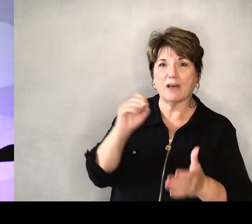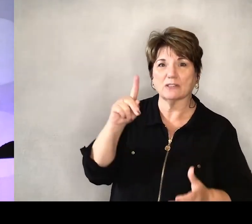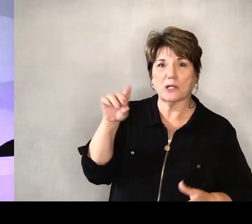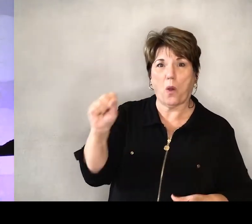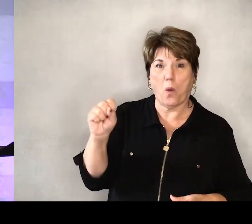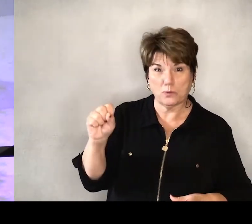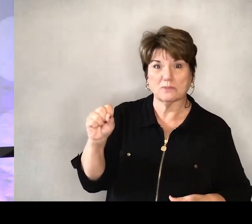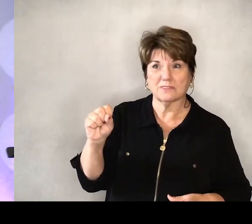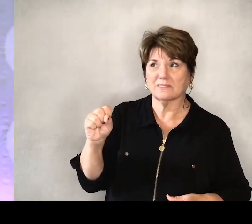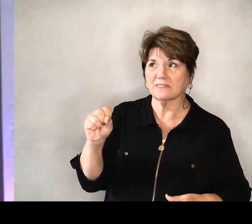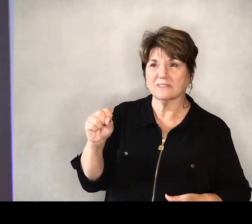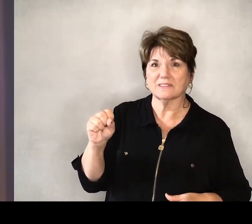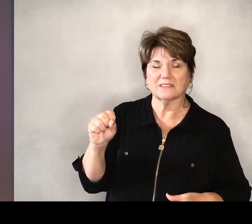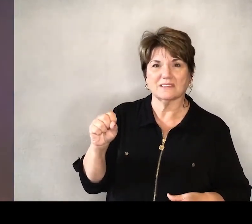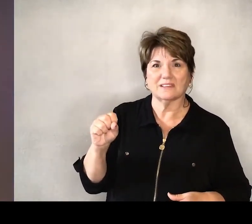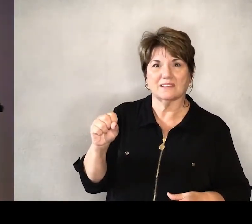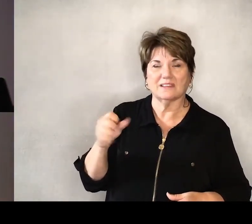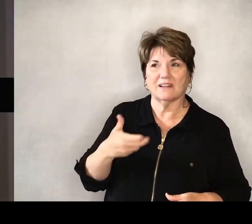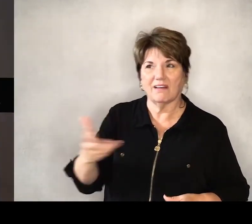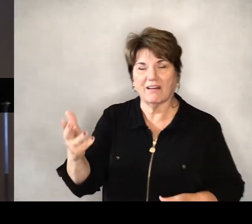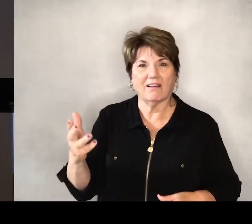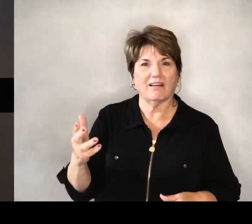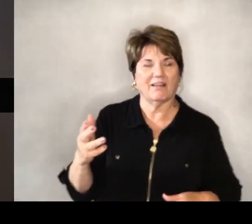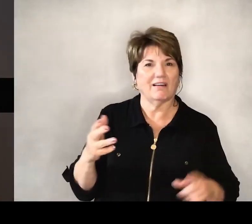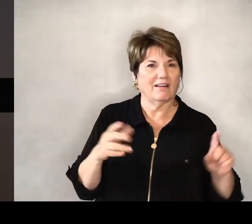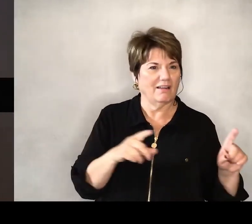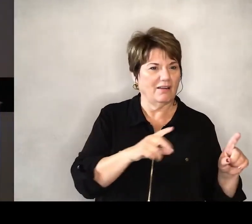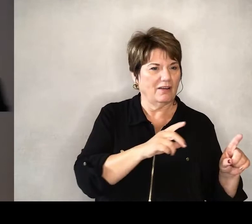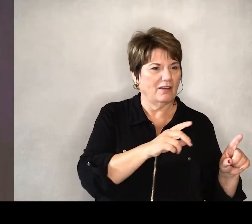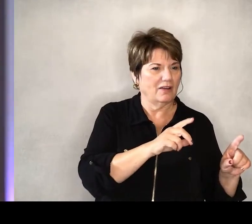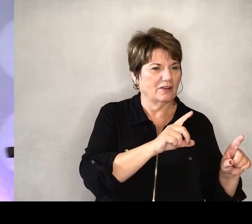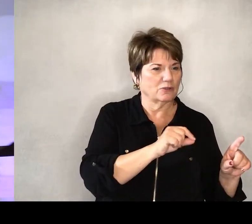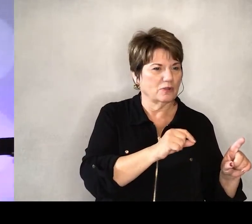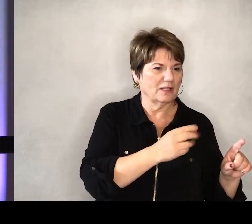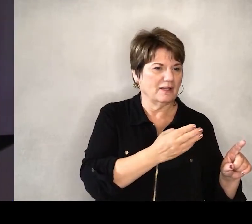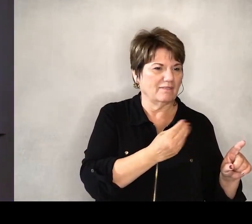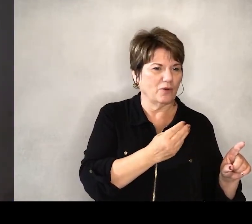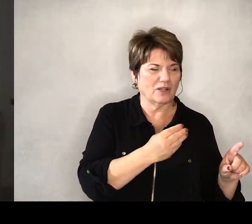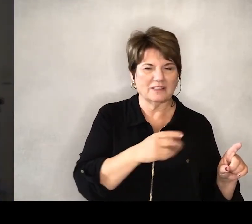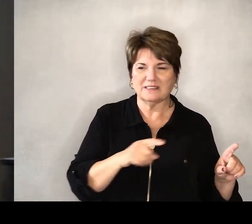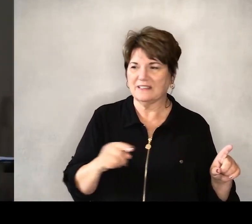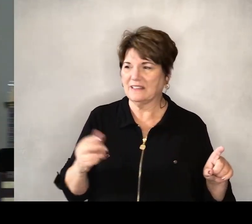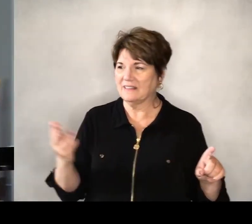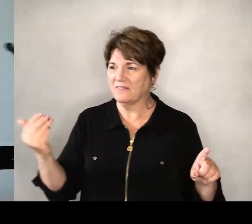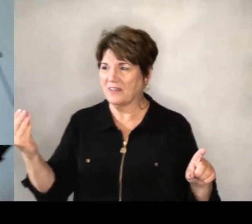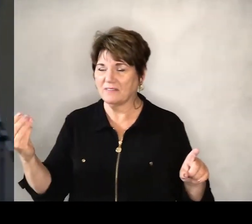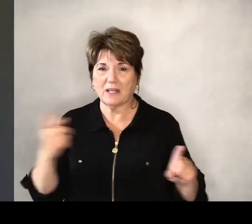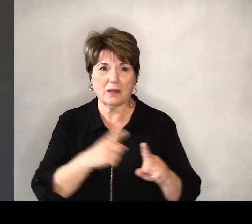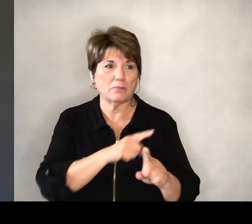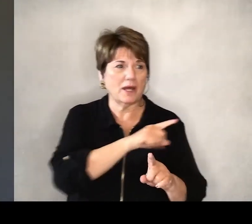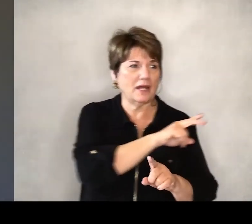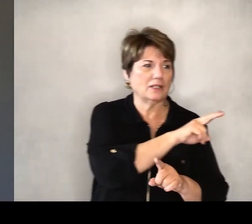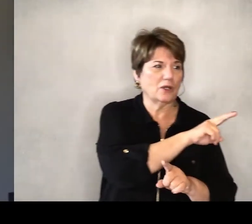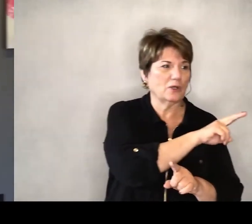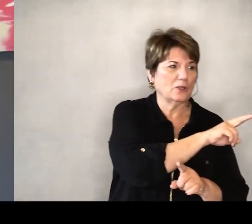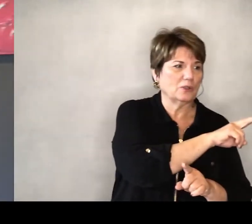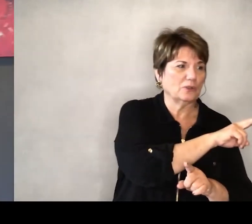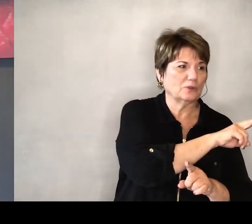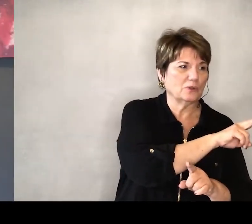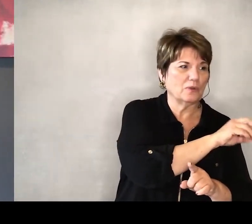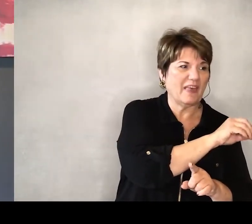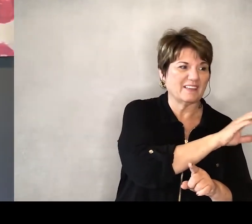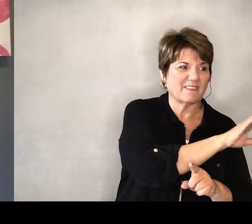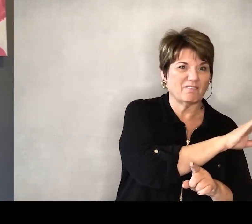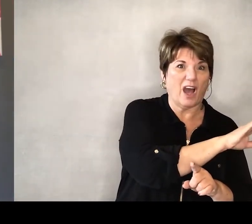bit of background about me, that this is like 2014, 2015. Well, 2005, I had been an intern at Emmanuel